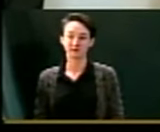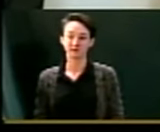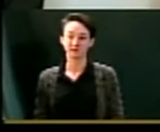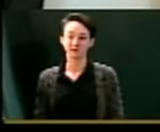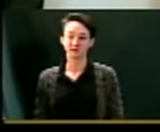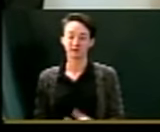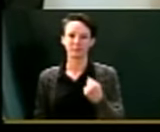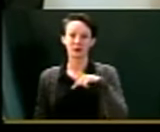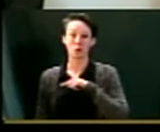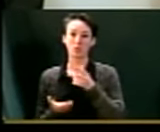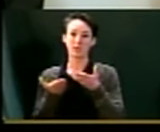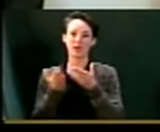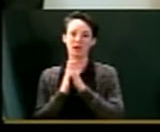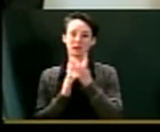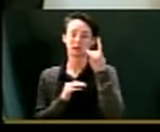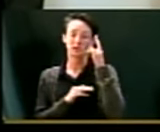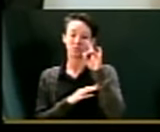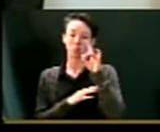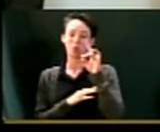As we ask for